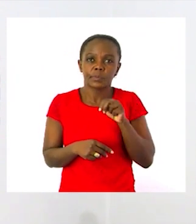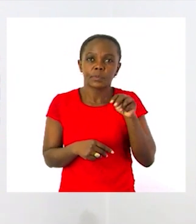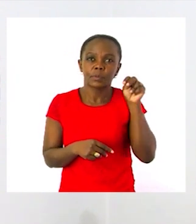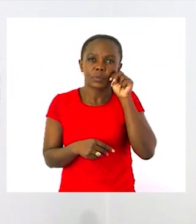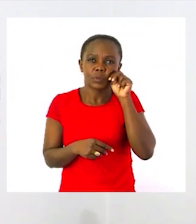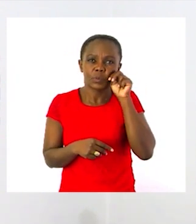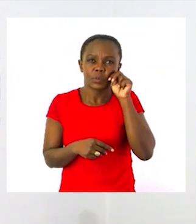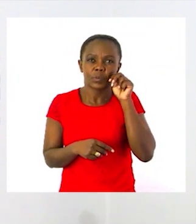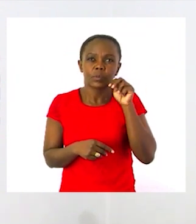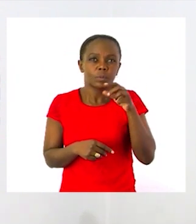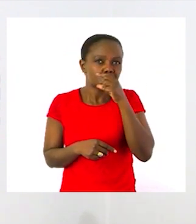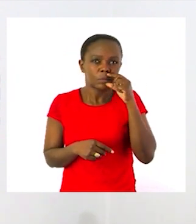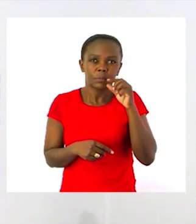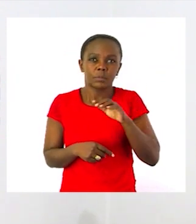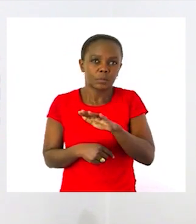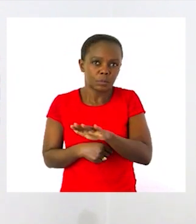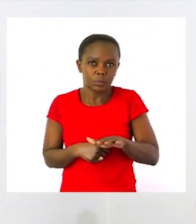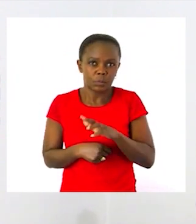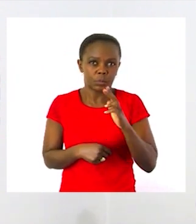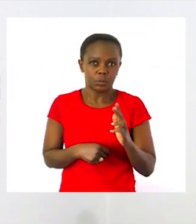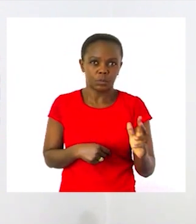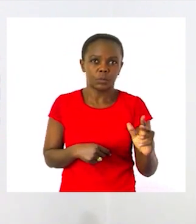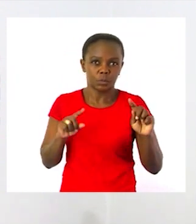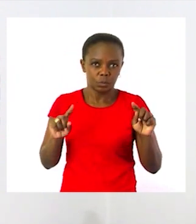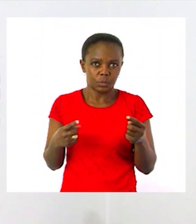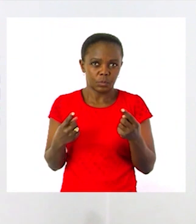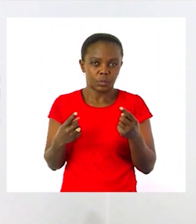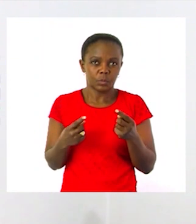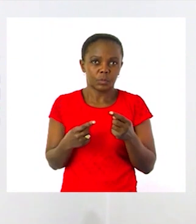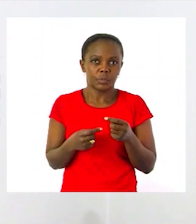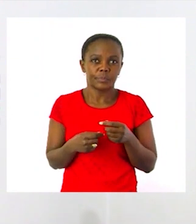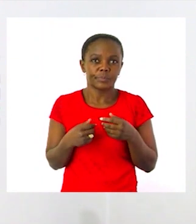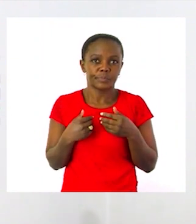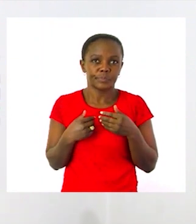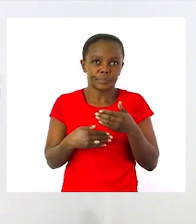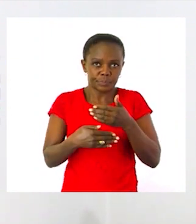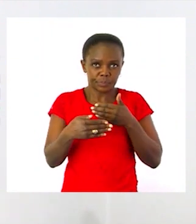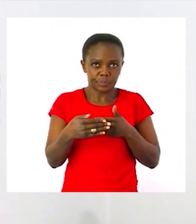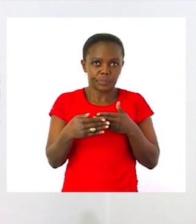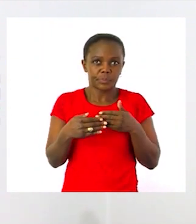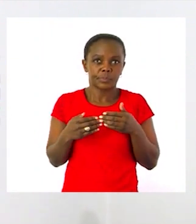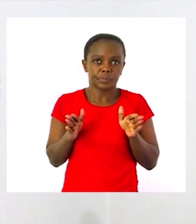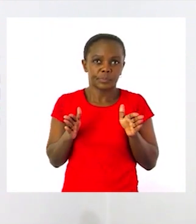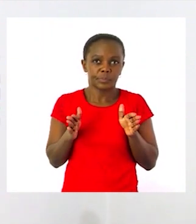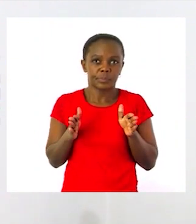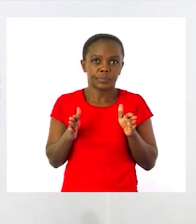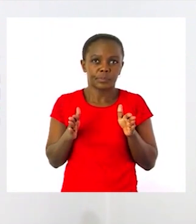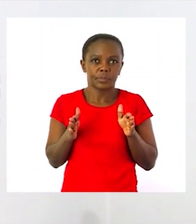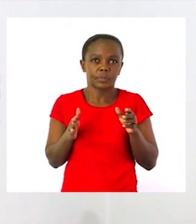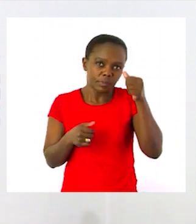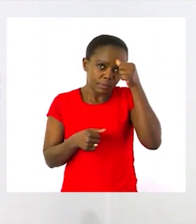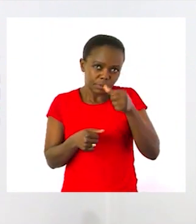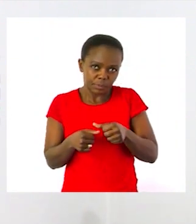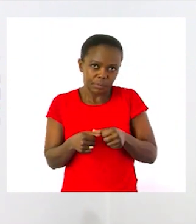are names of places, people, and things. Before we begin our lesson, let us remember